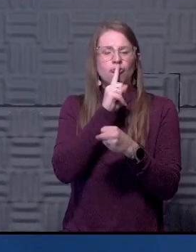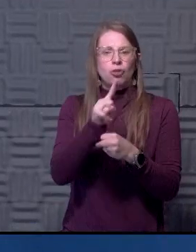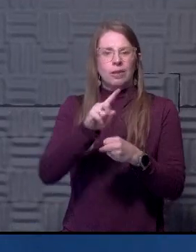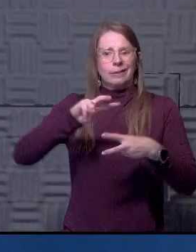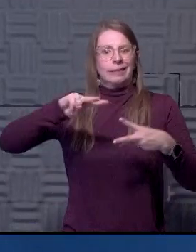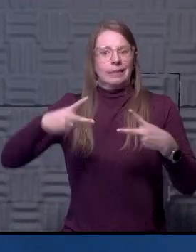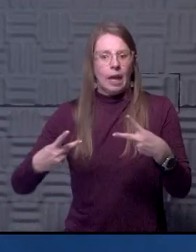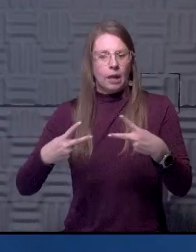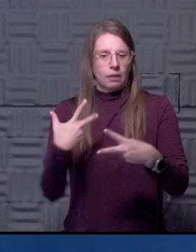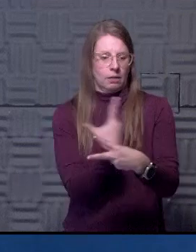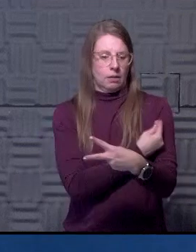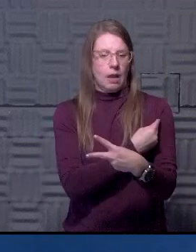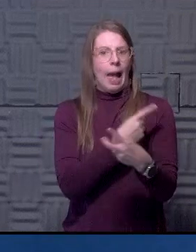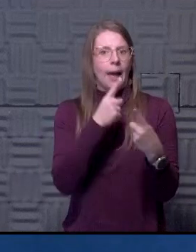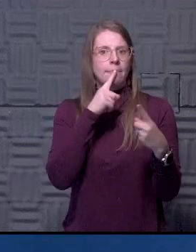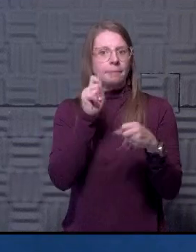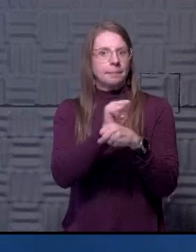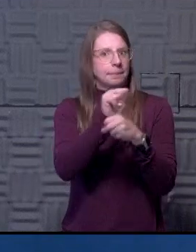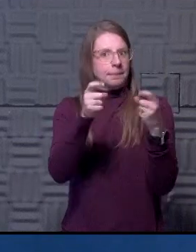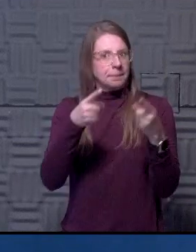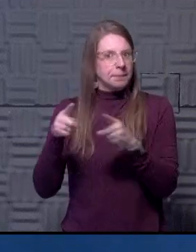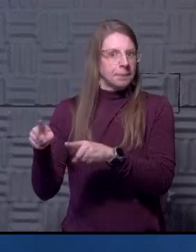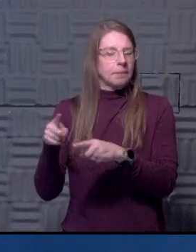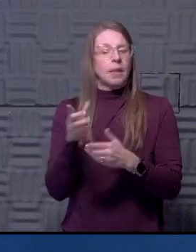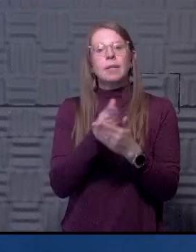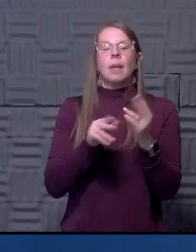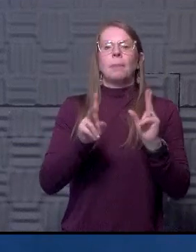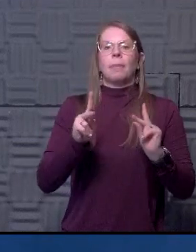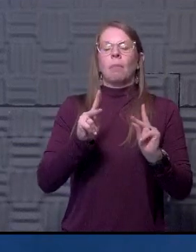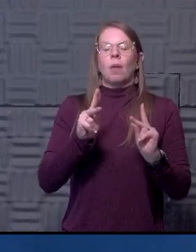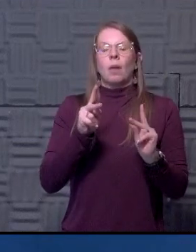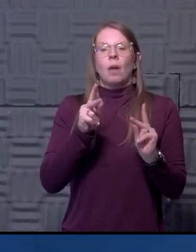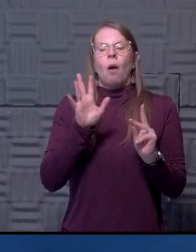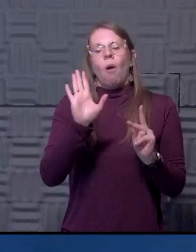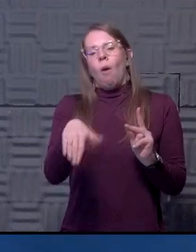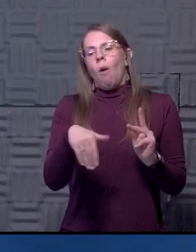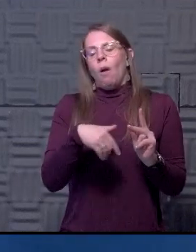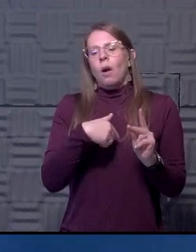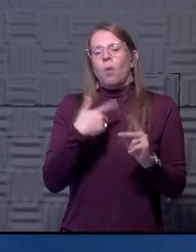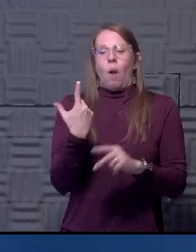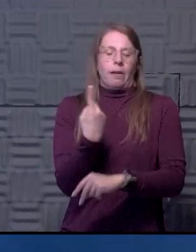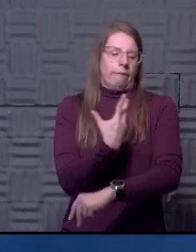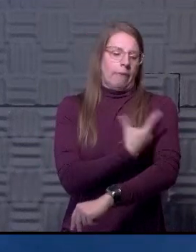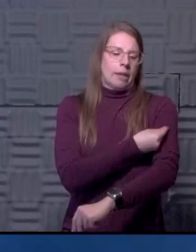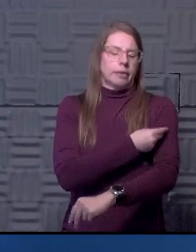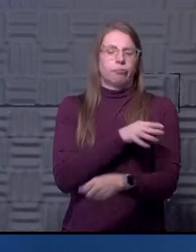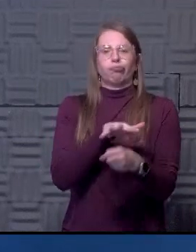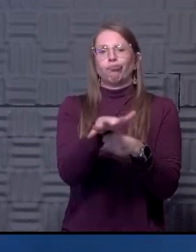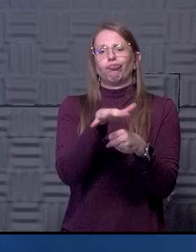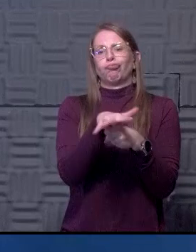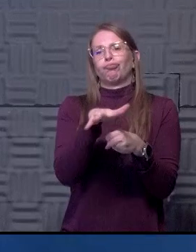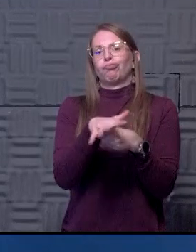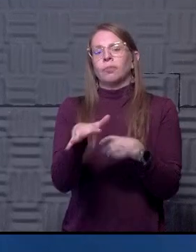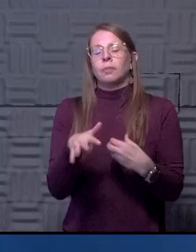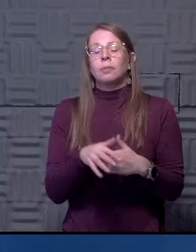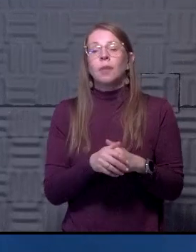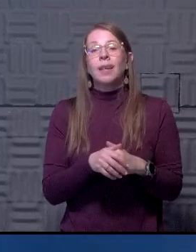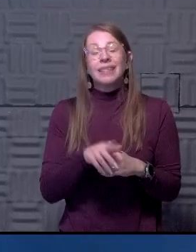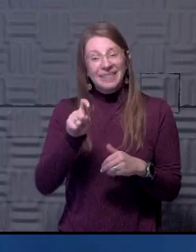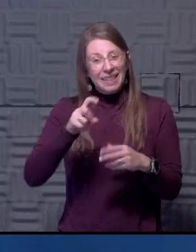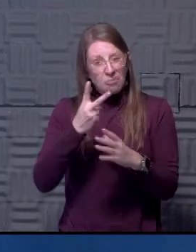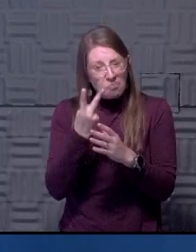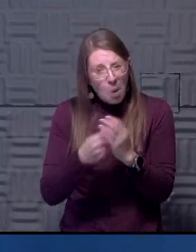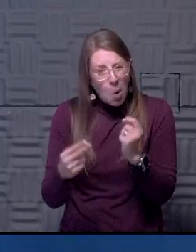second vaccine. Some people are going to say, oh, I got one vaccine, one shot. We know that you need